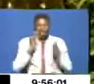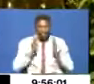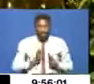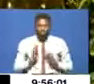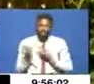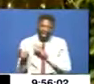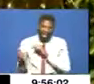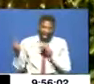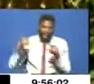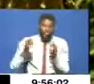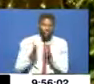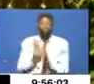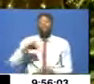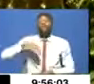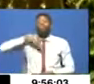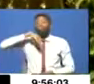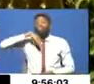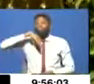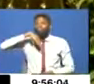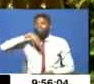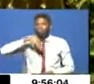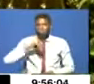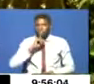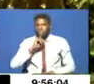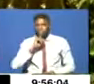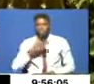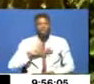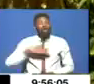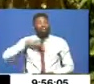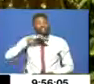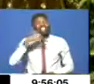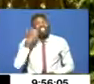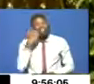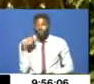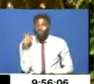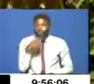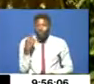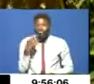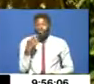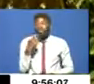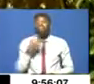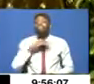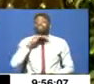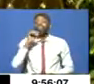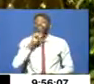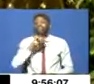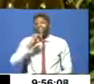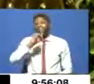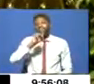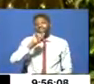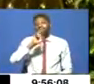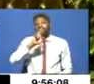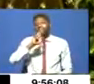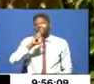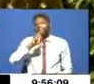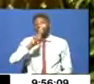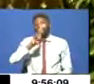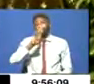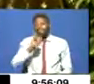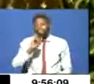dog, that my dog is sick, was the late Kirubi. Miss Kirubi? And I said to